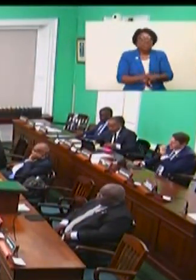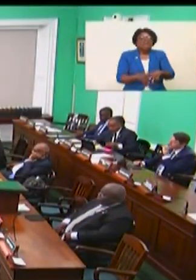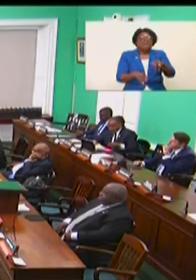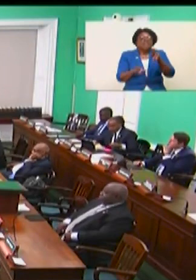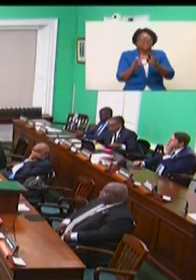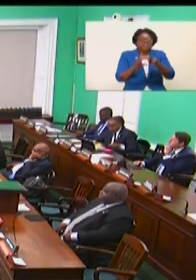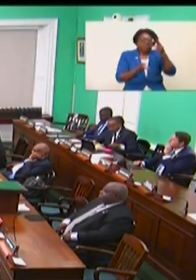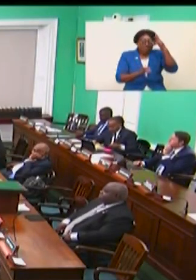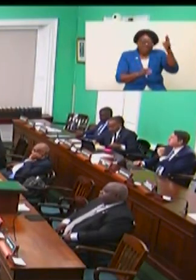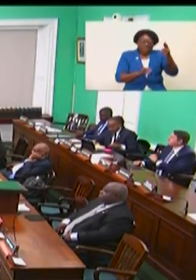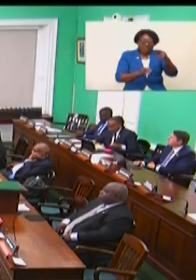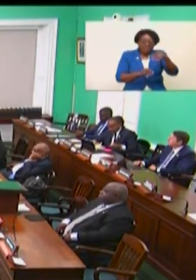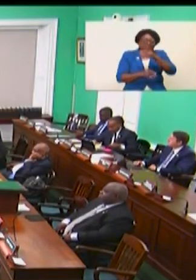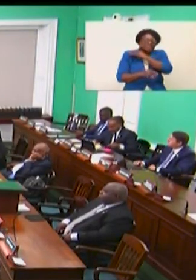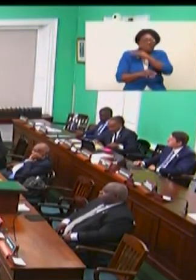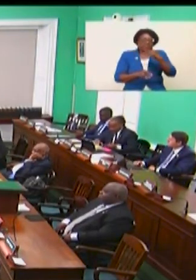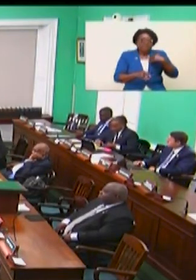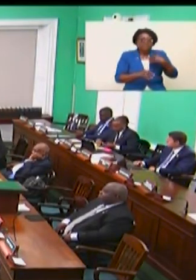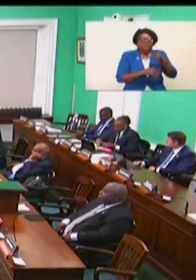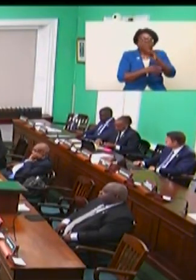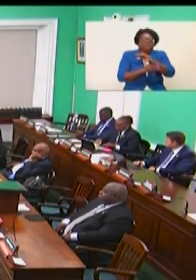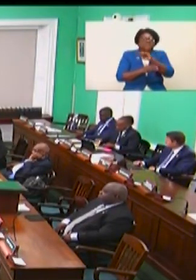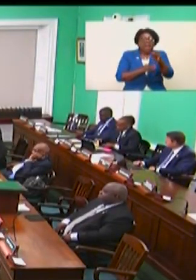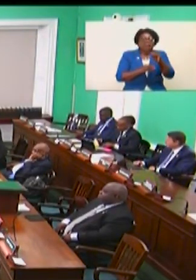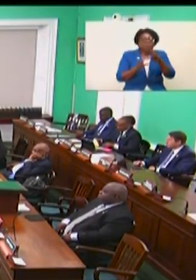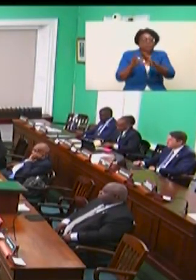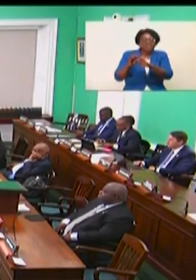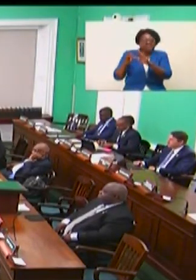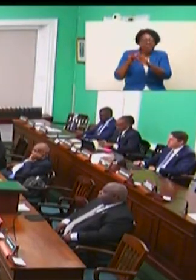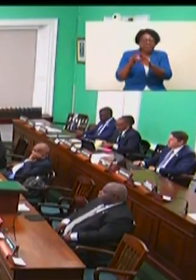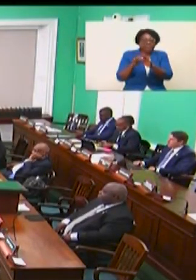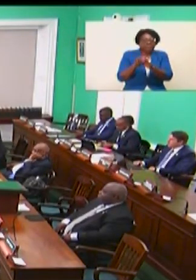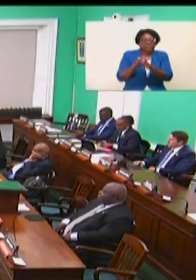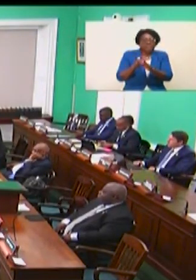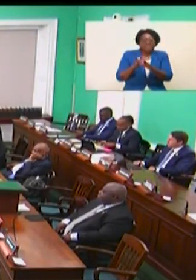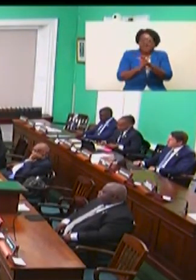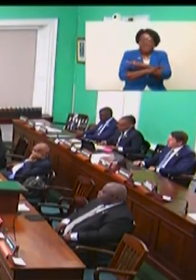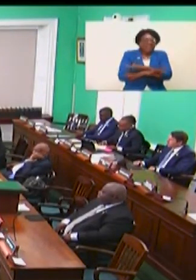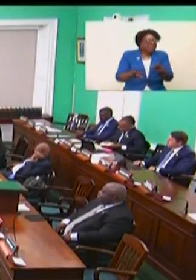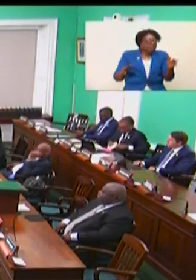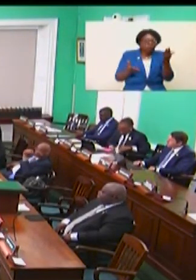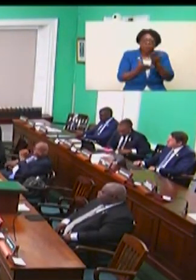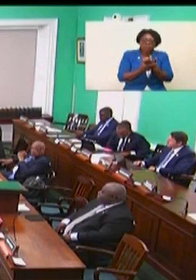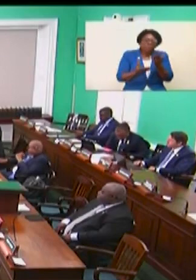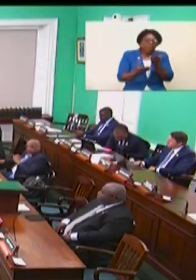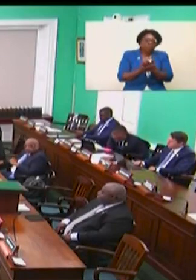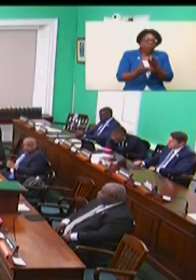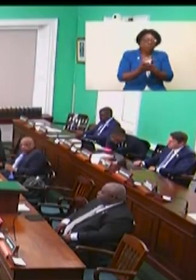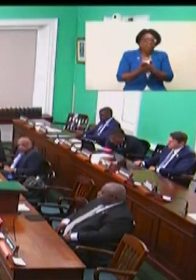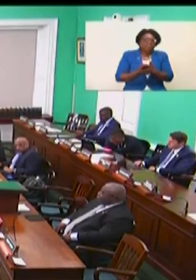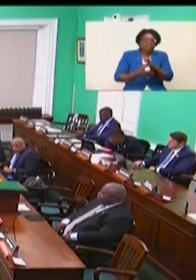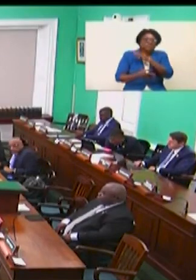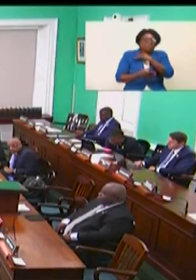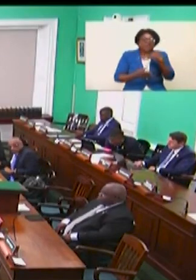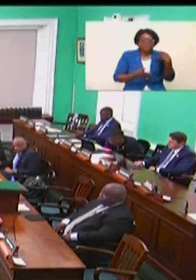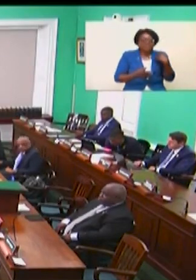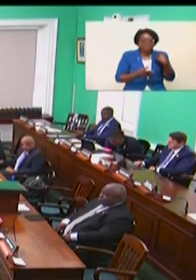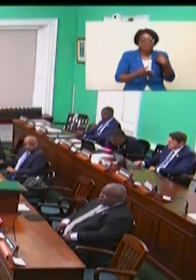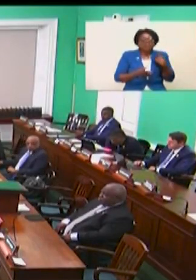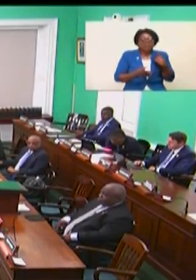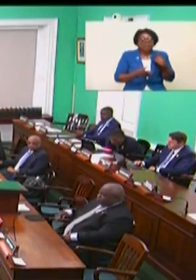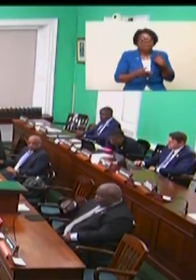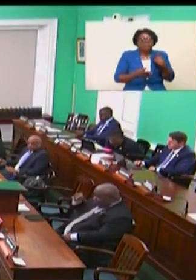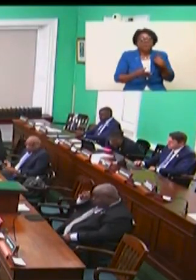City. Thank you very much, Mr. Deputy. I didn't want to interrupt the member, but I just thought